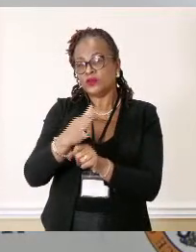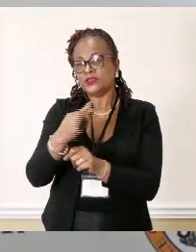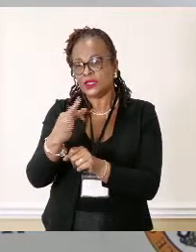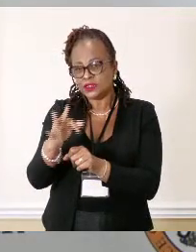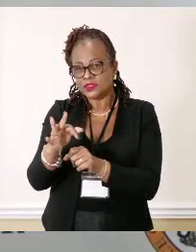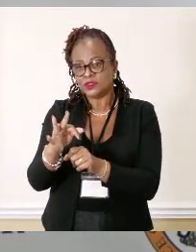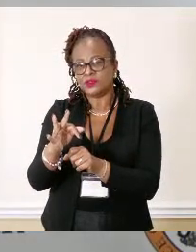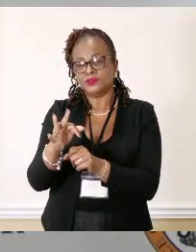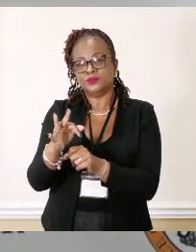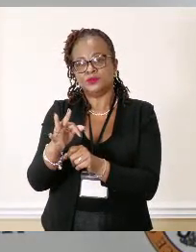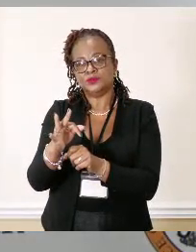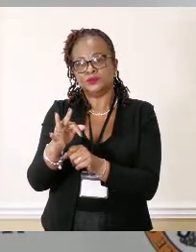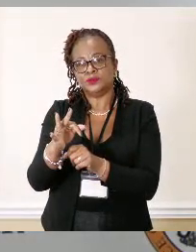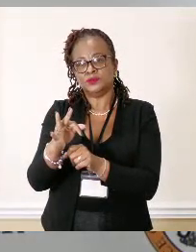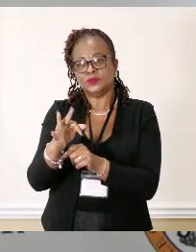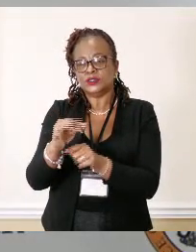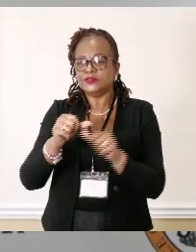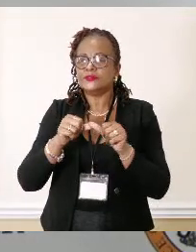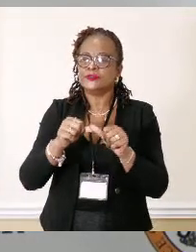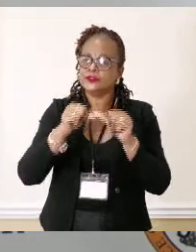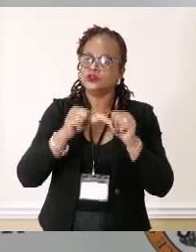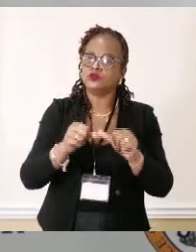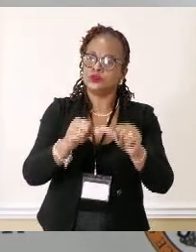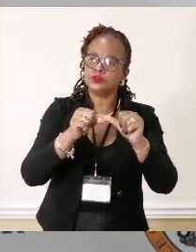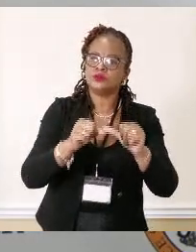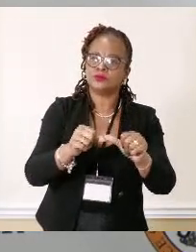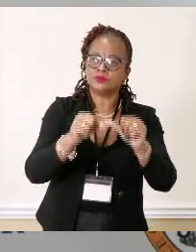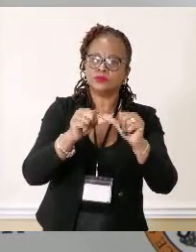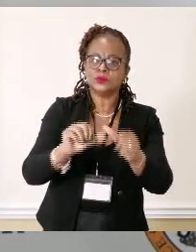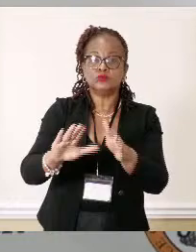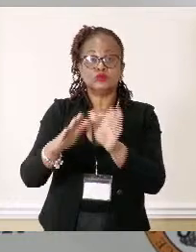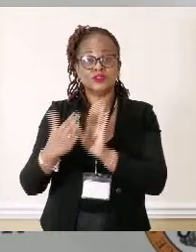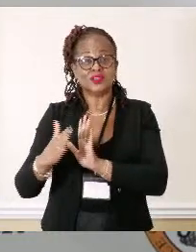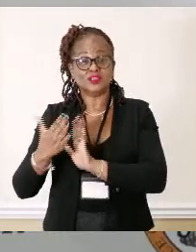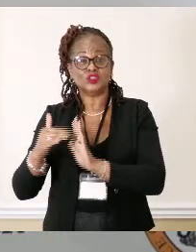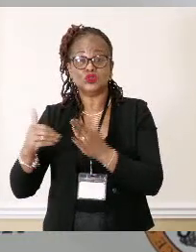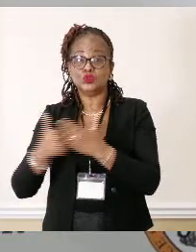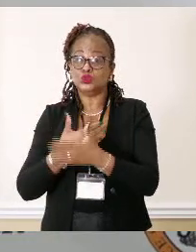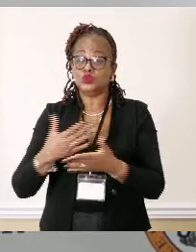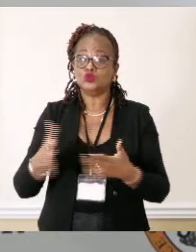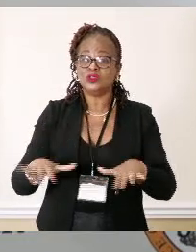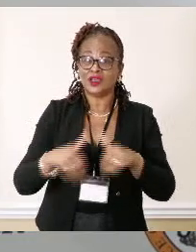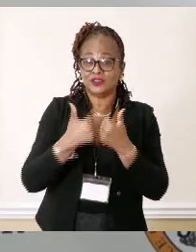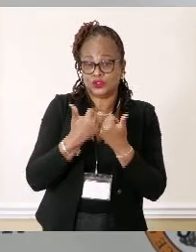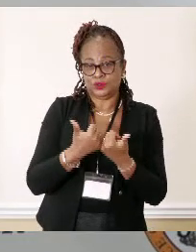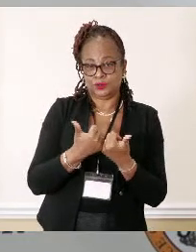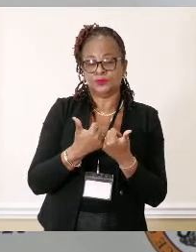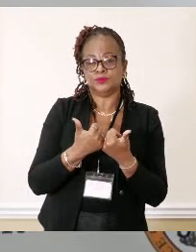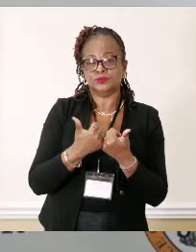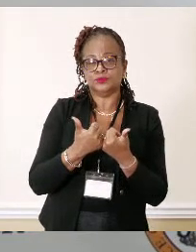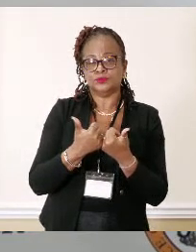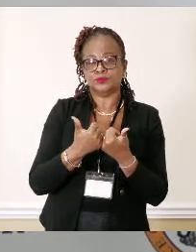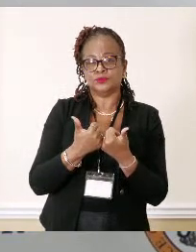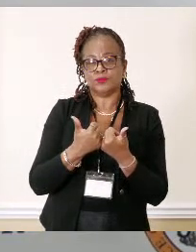COVID-19 is continuously presenting new challenges.